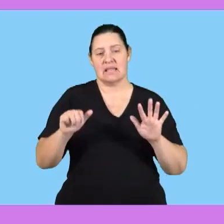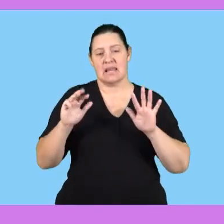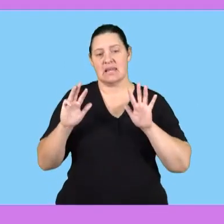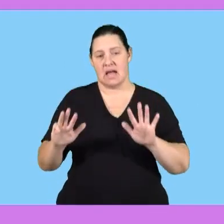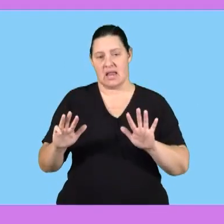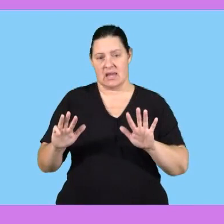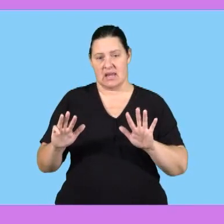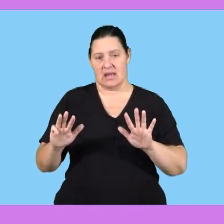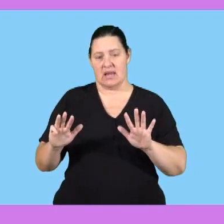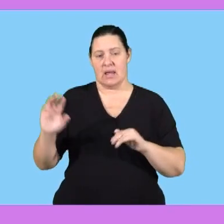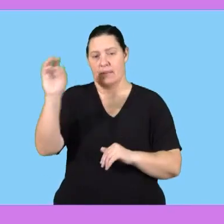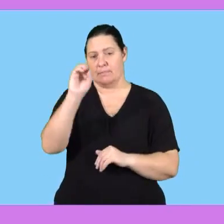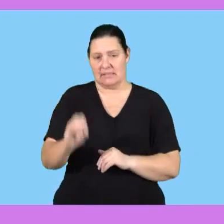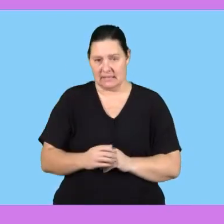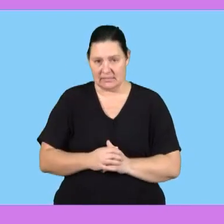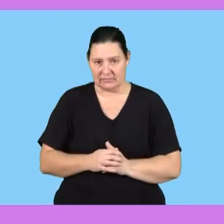5.69%,